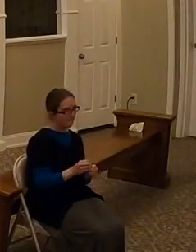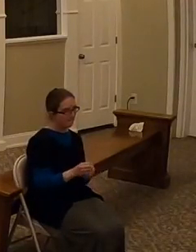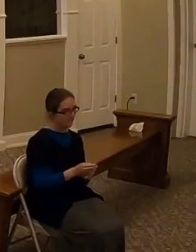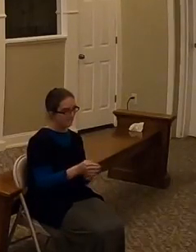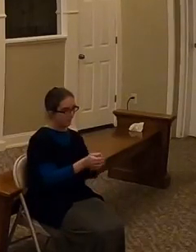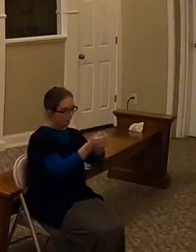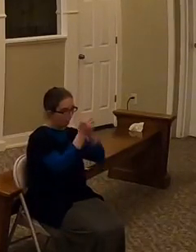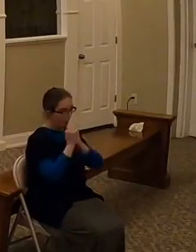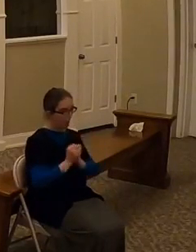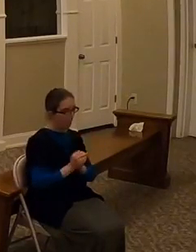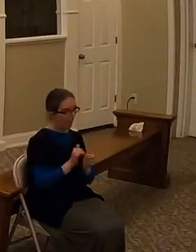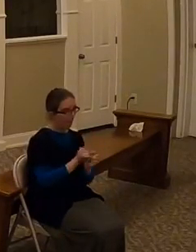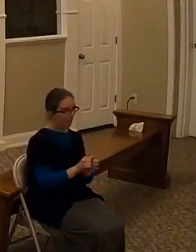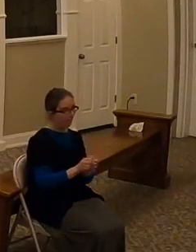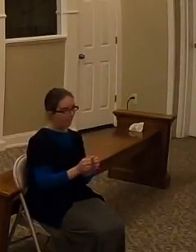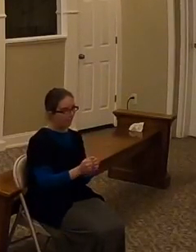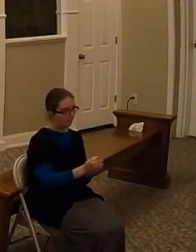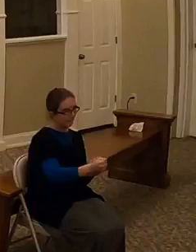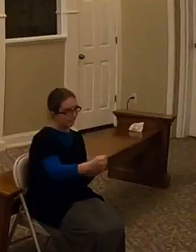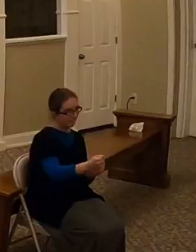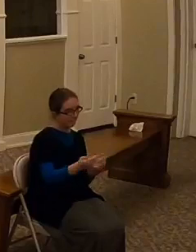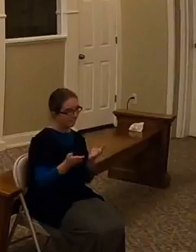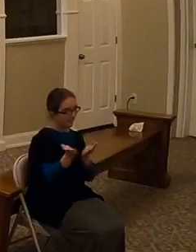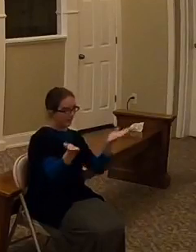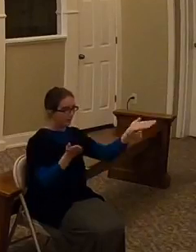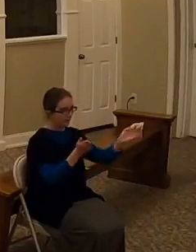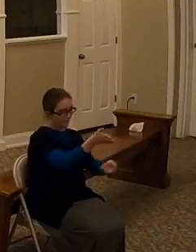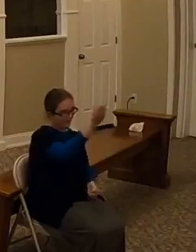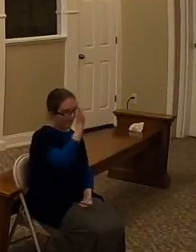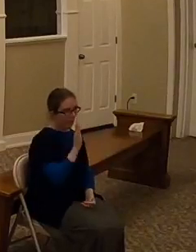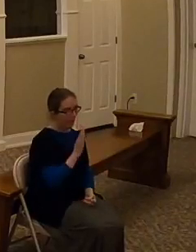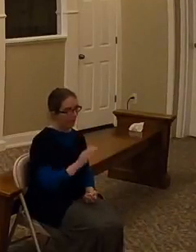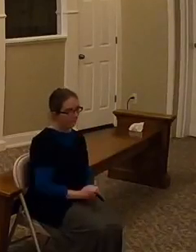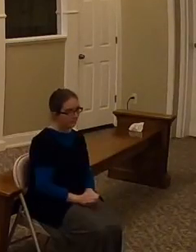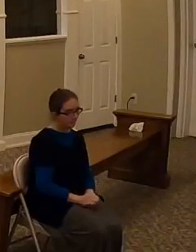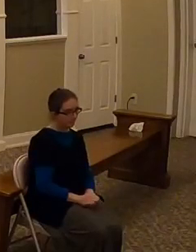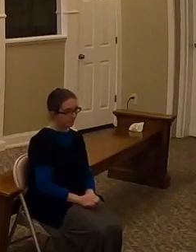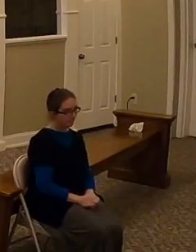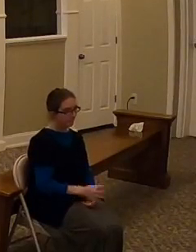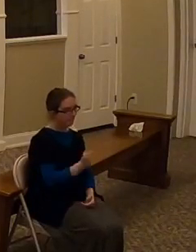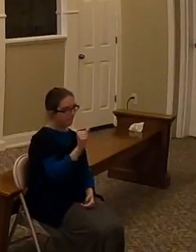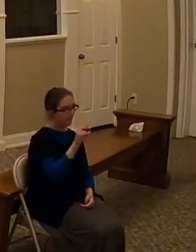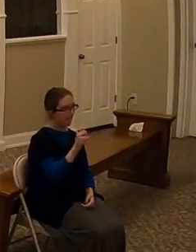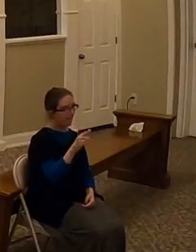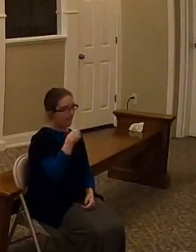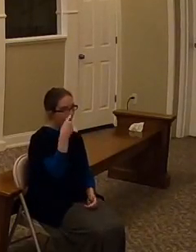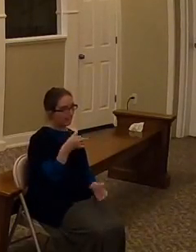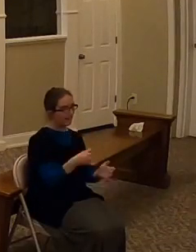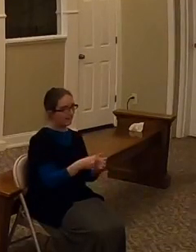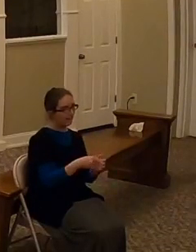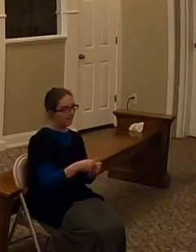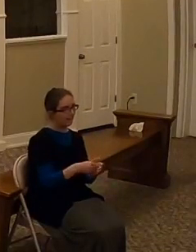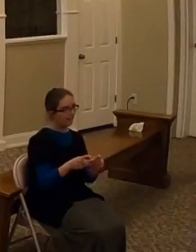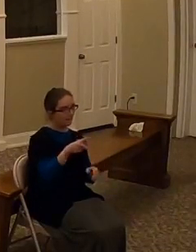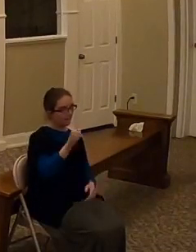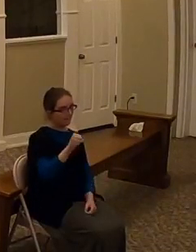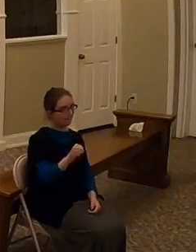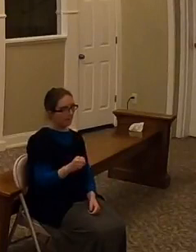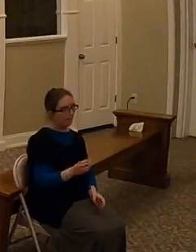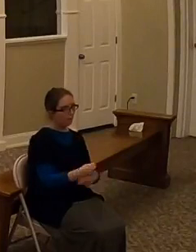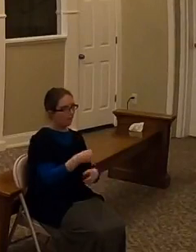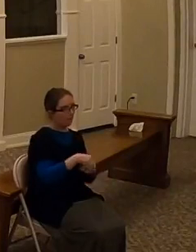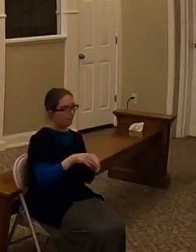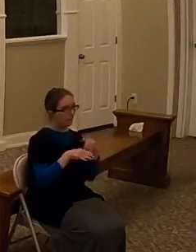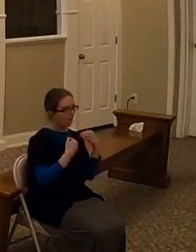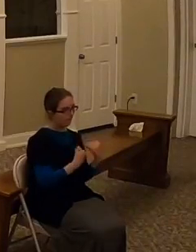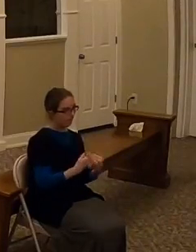to his worship, that which is separate to the service of God. David said it this way in Psalm 51:10, created me a